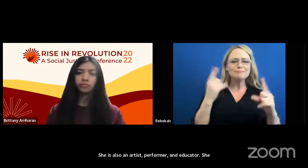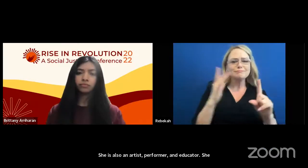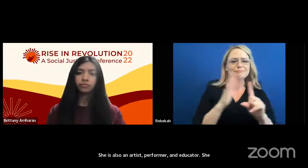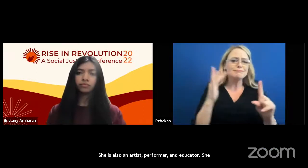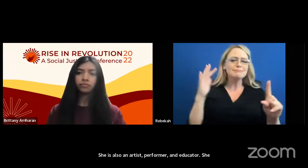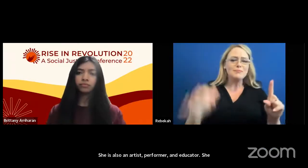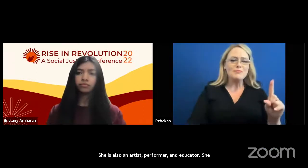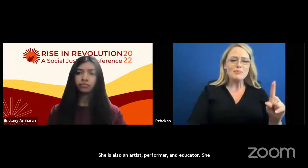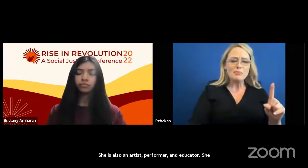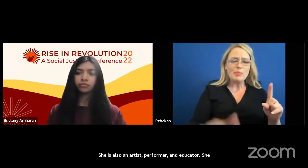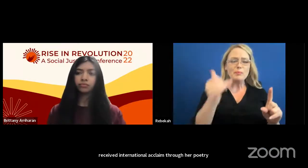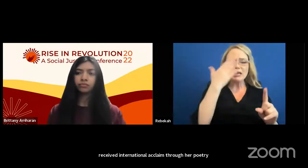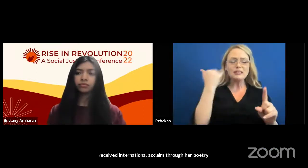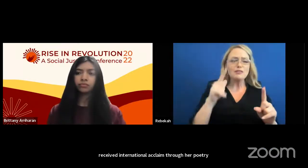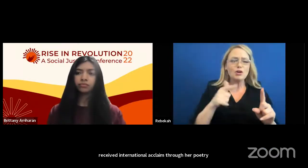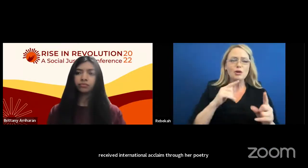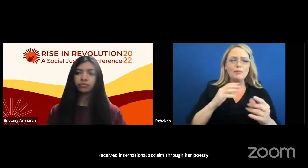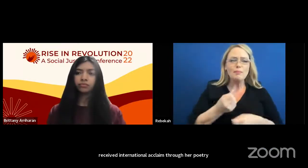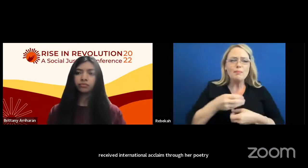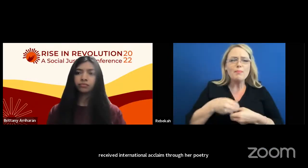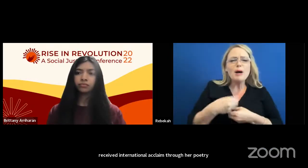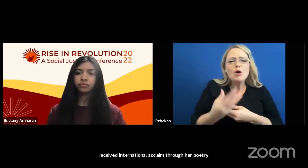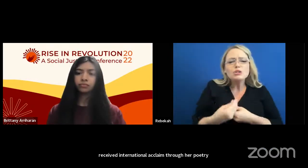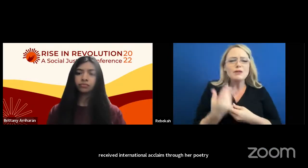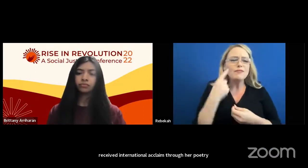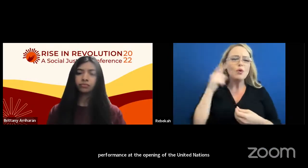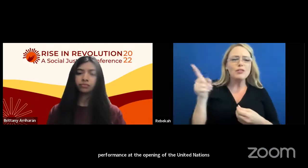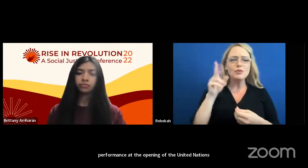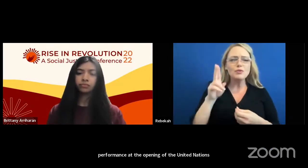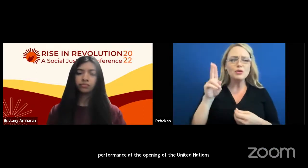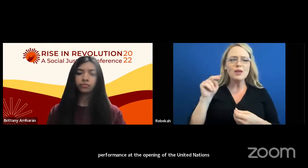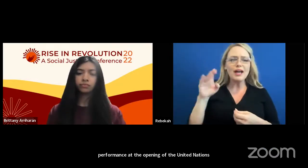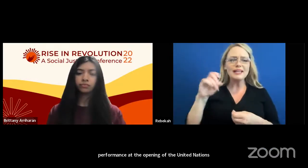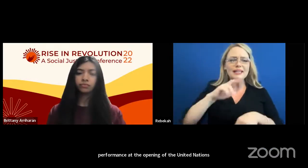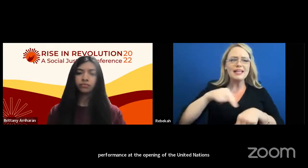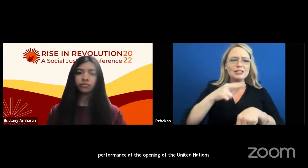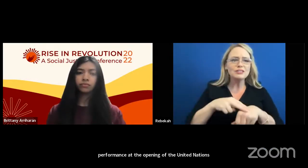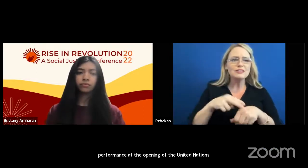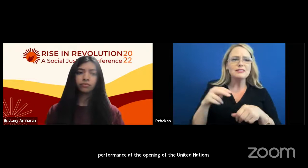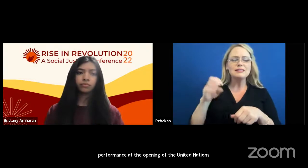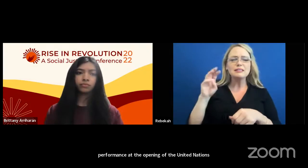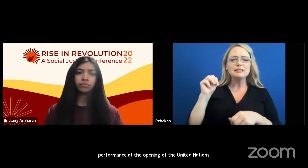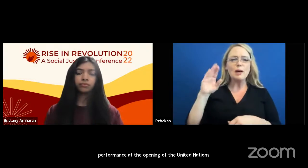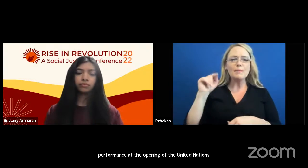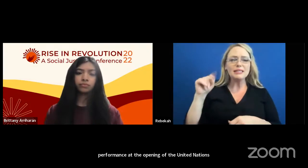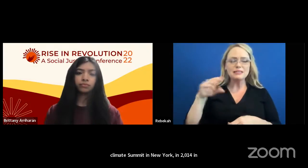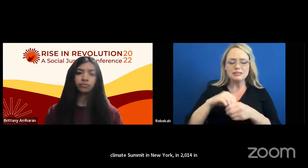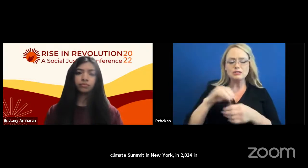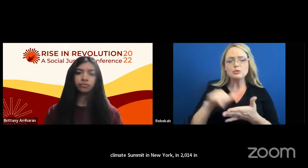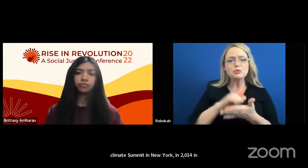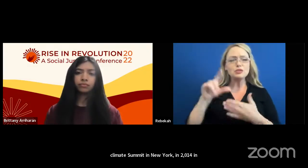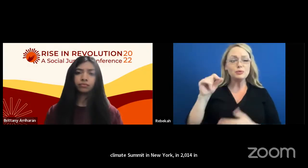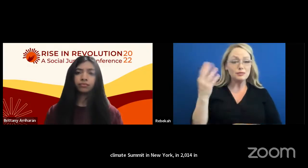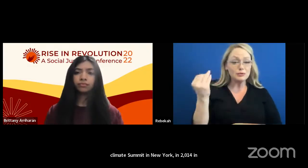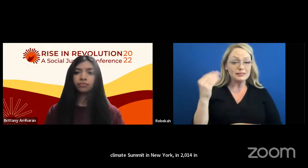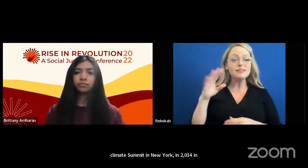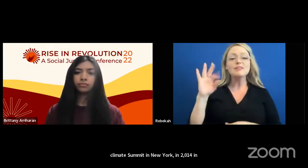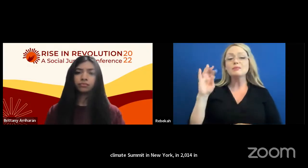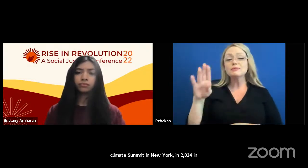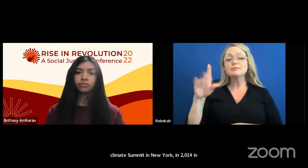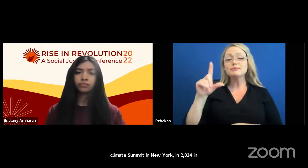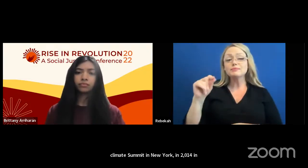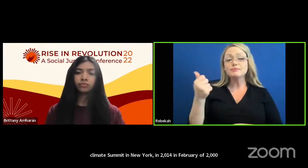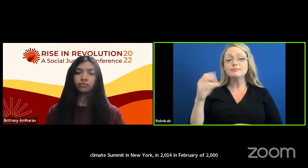performance at the opening of the United Nations Climate Summit in New York in 2014. In February of 2017,